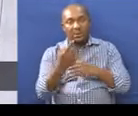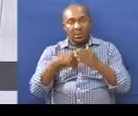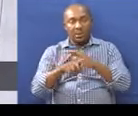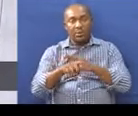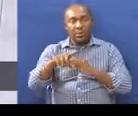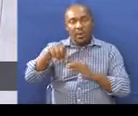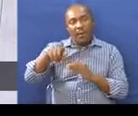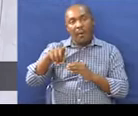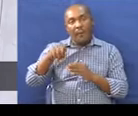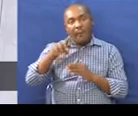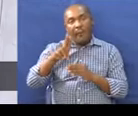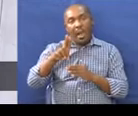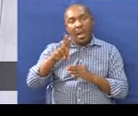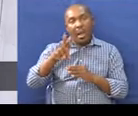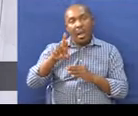color.